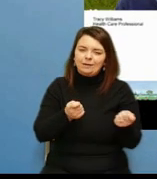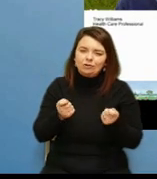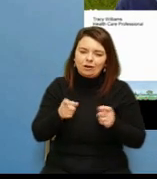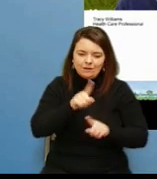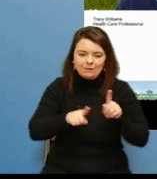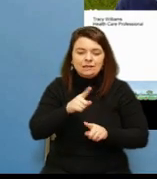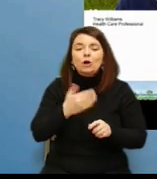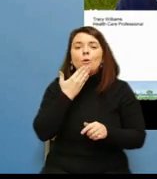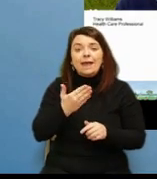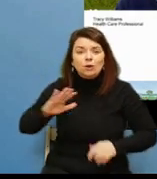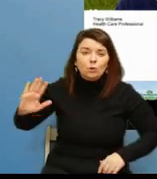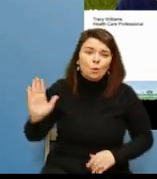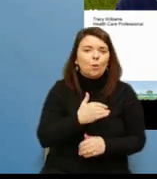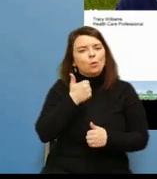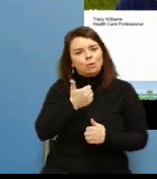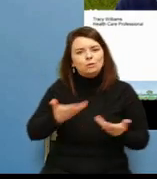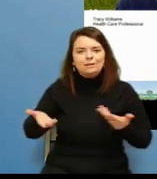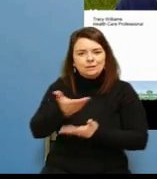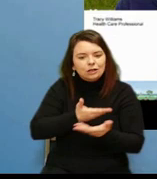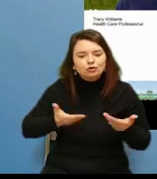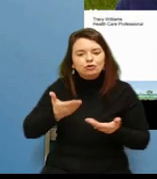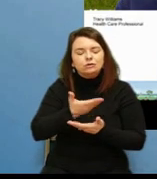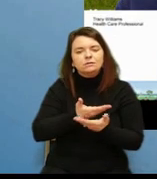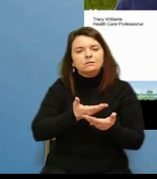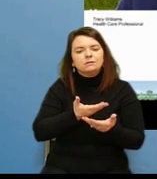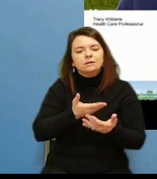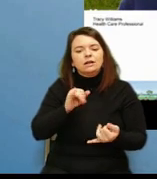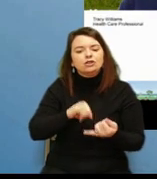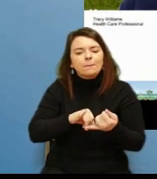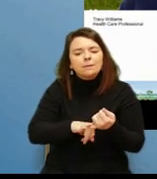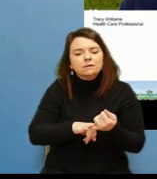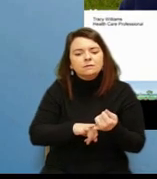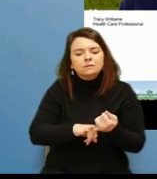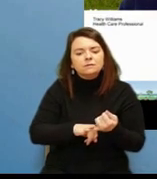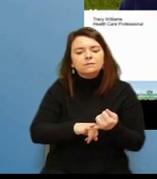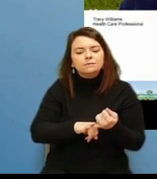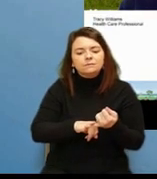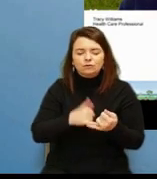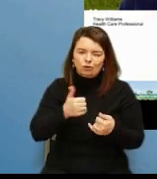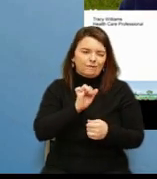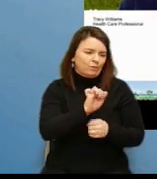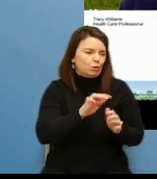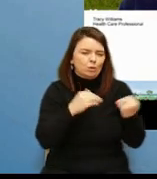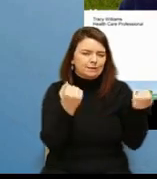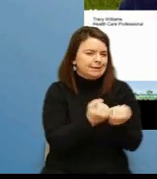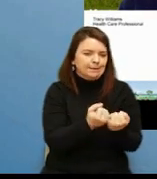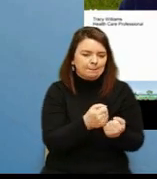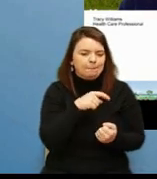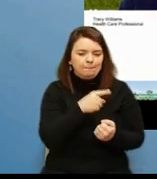I'll take it up with the chair of the meeting. Thank you all. Good discussion. Again,